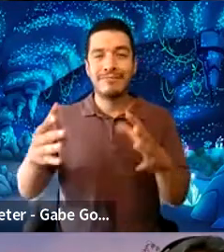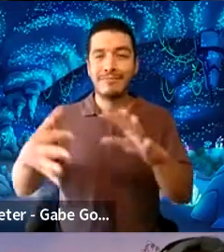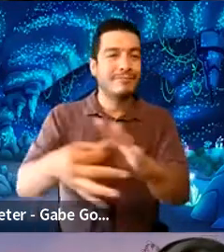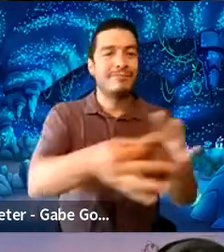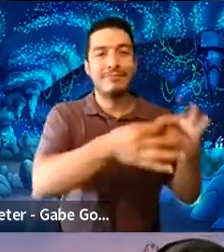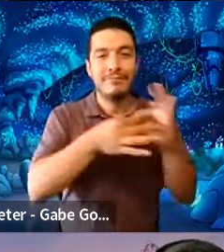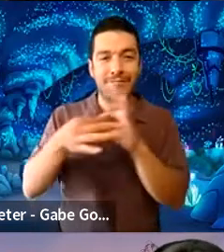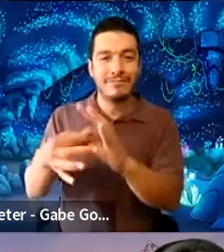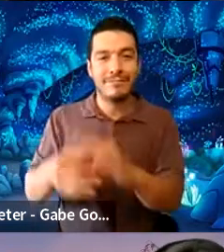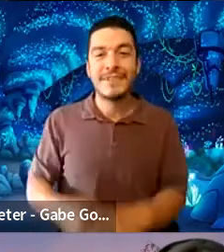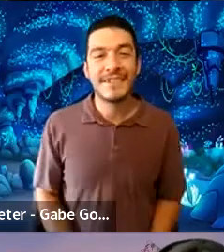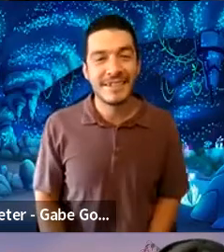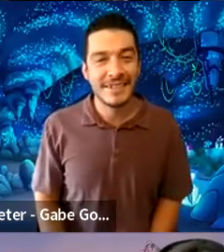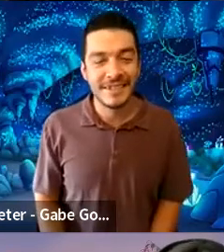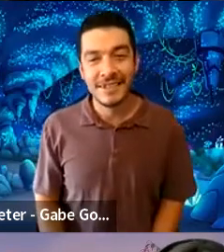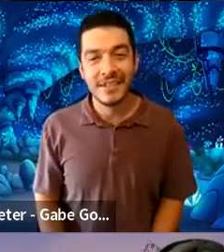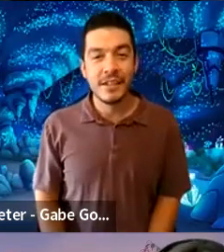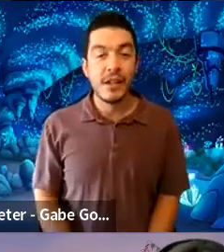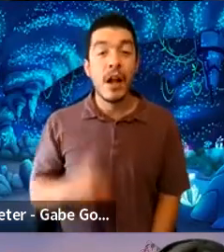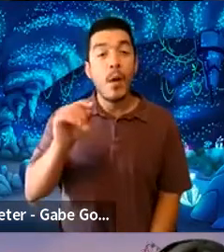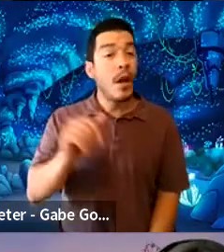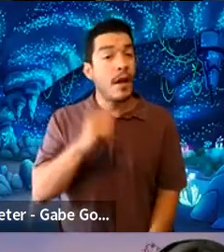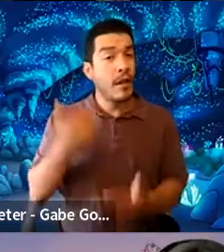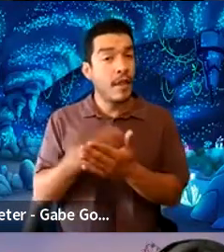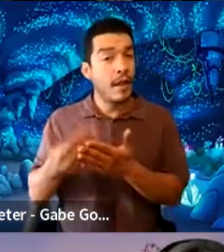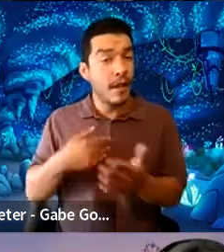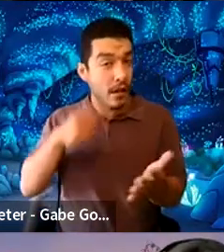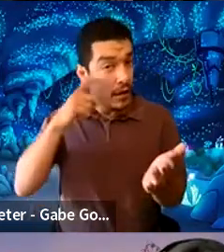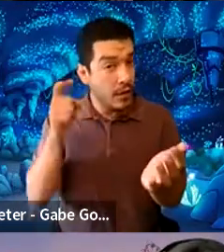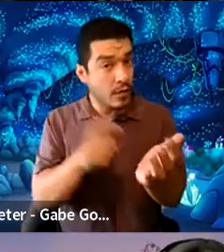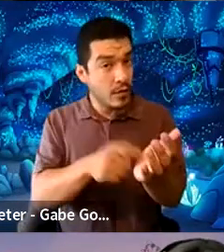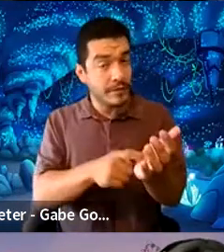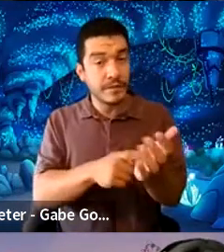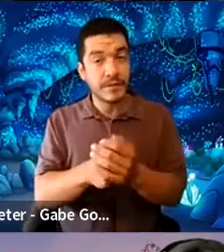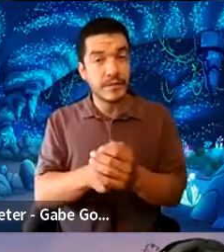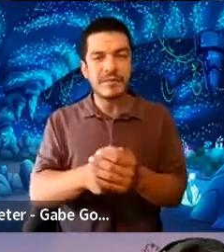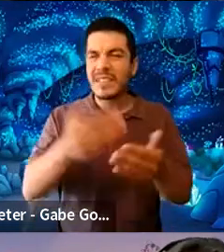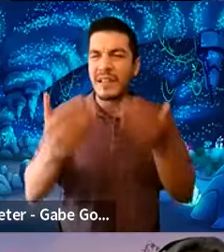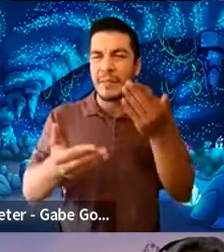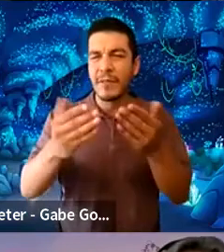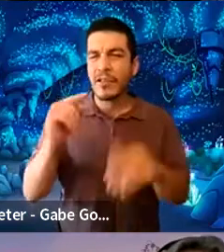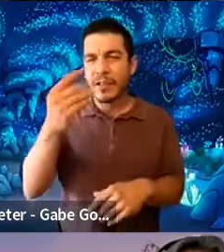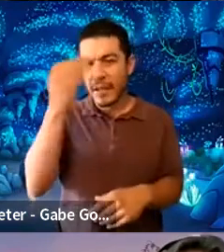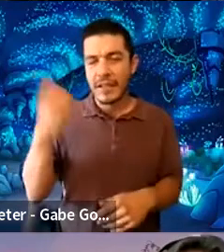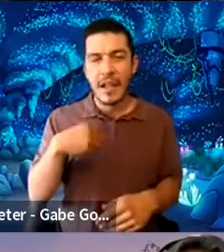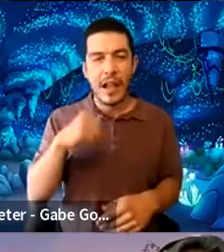Yay. One of the other things I noticed, and maybe just because I haven't been around